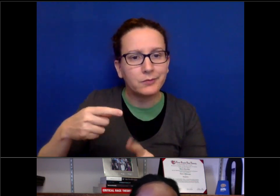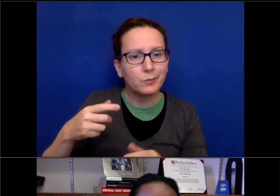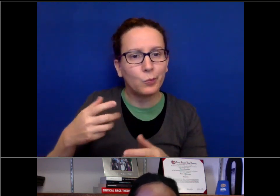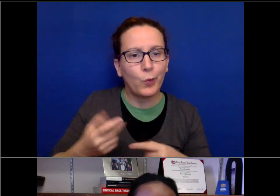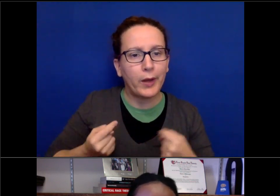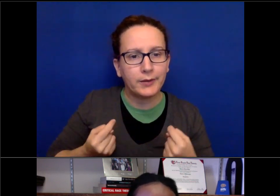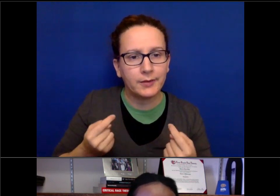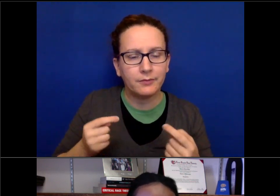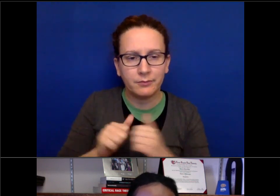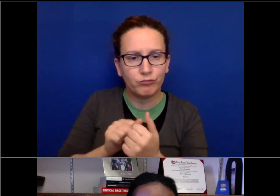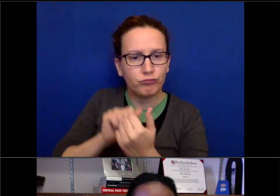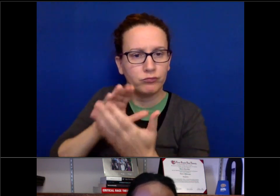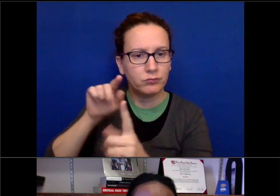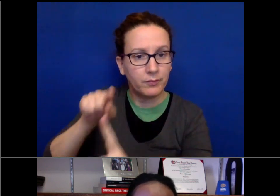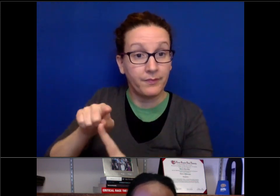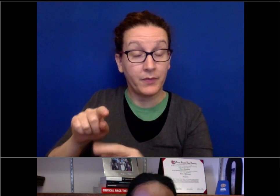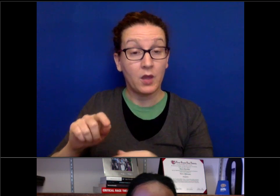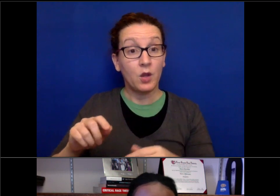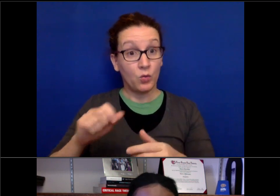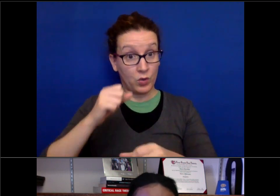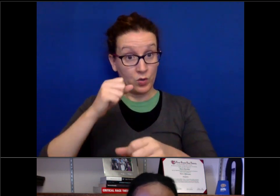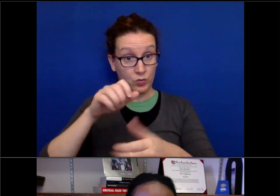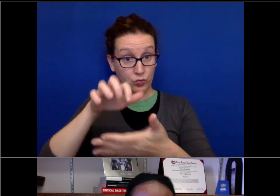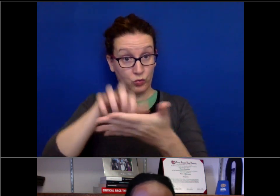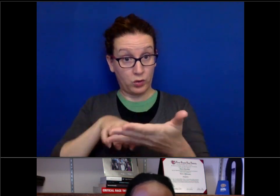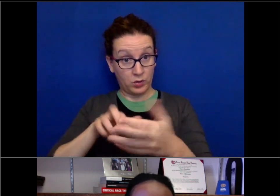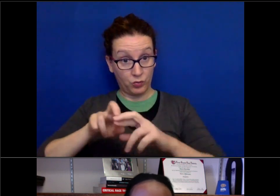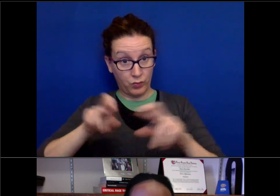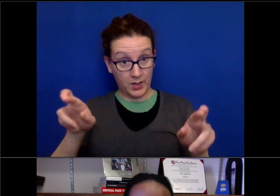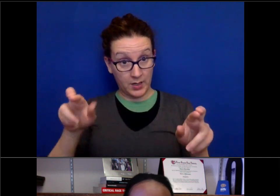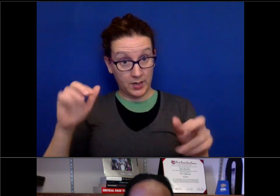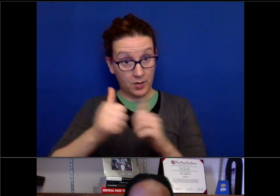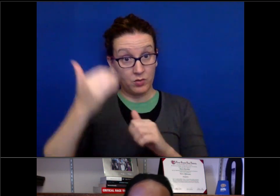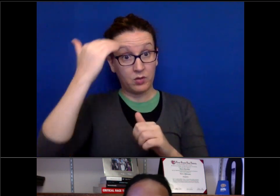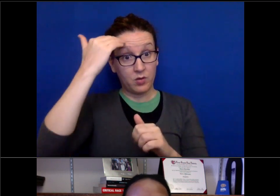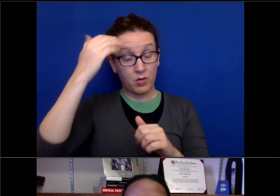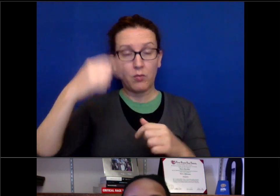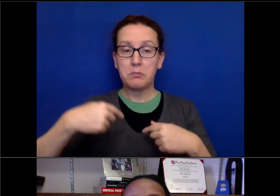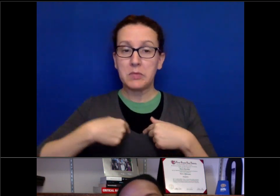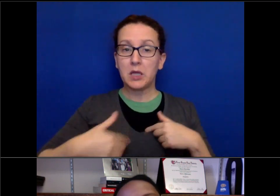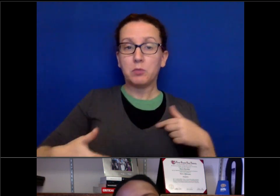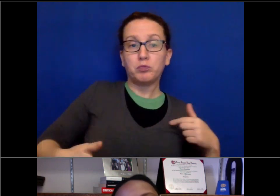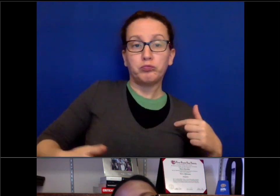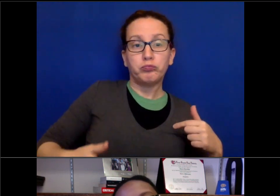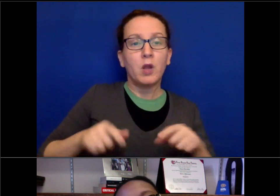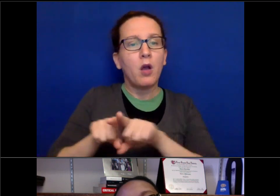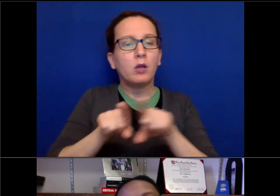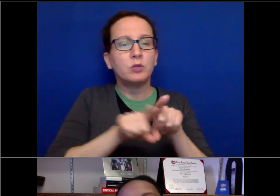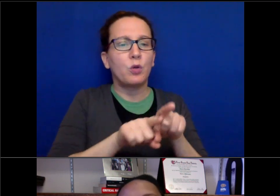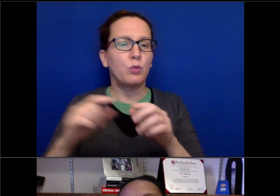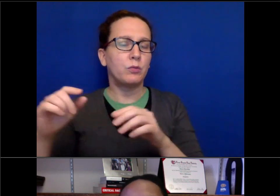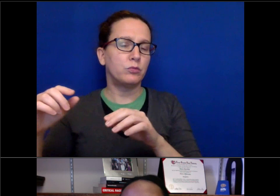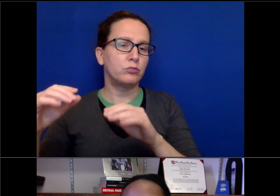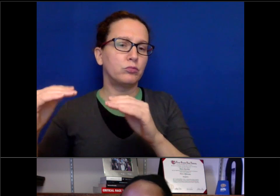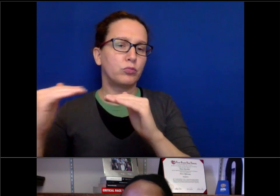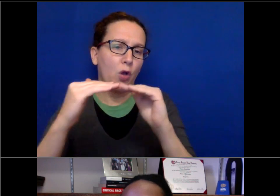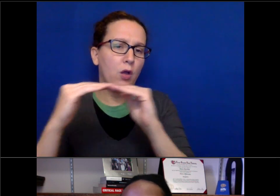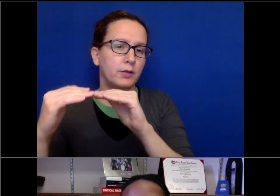part of how I know a work is ready is going to come for me in part from the feedback I get from my colleagues.